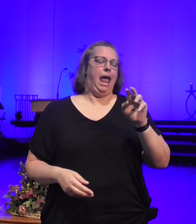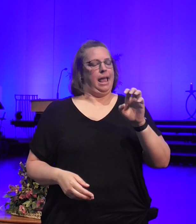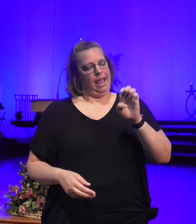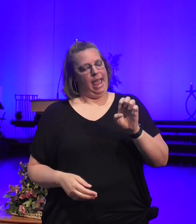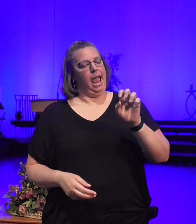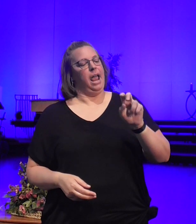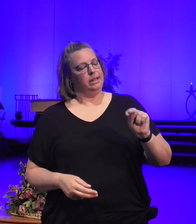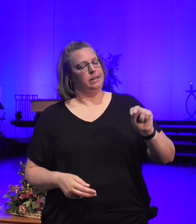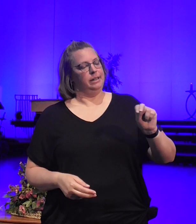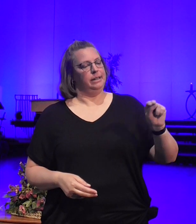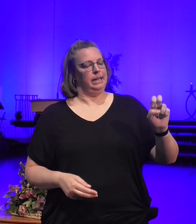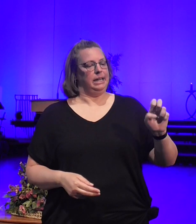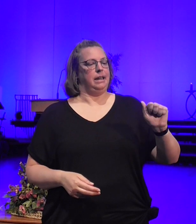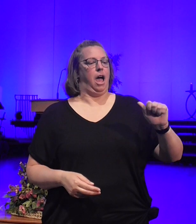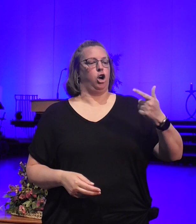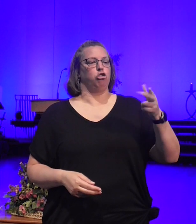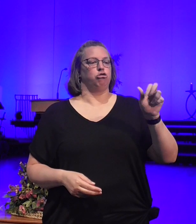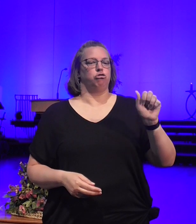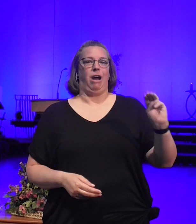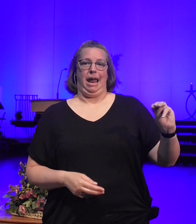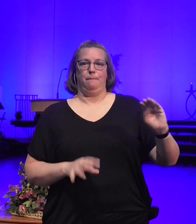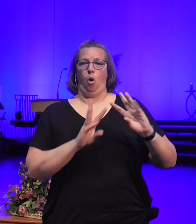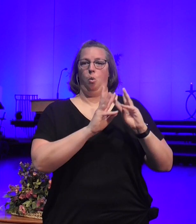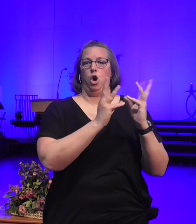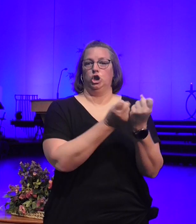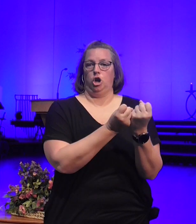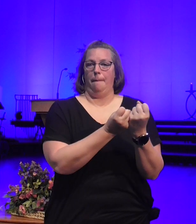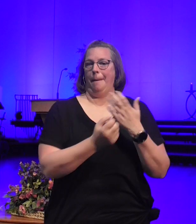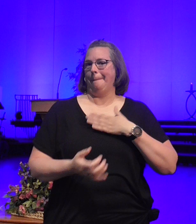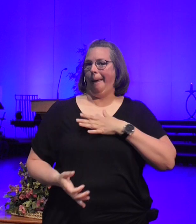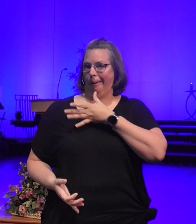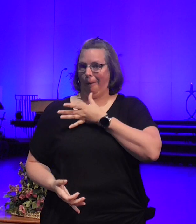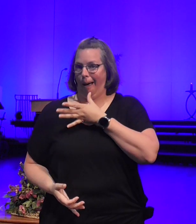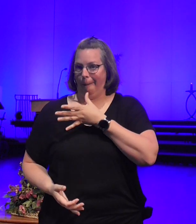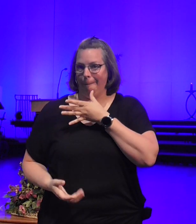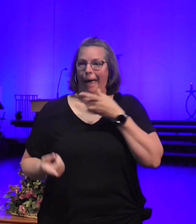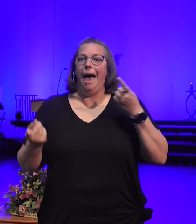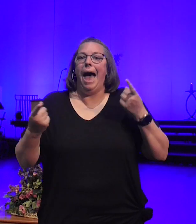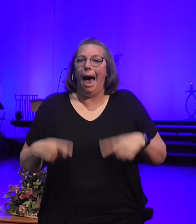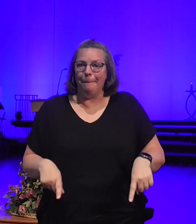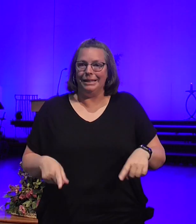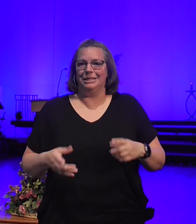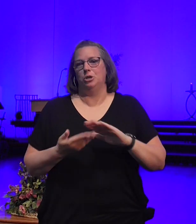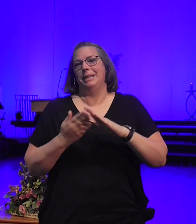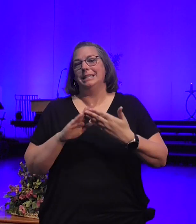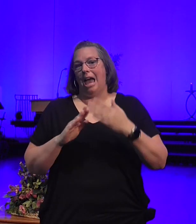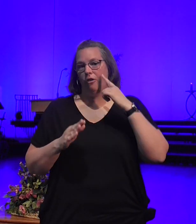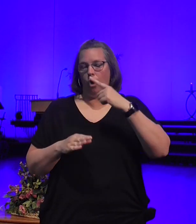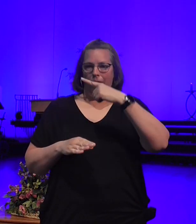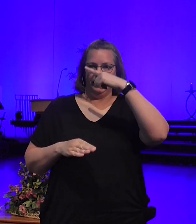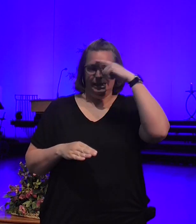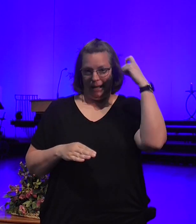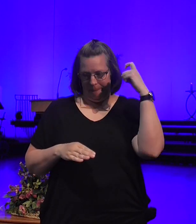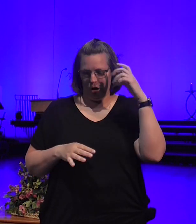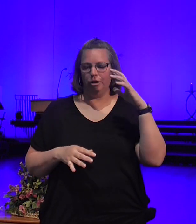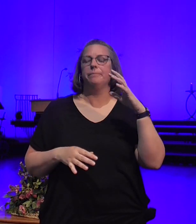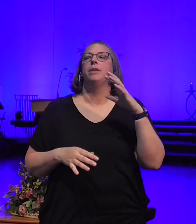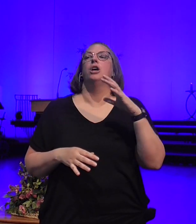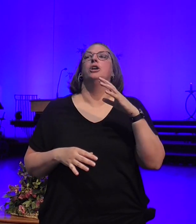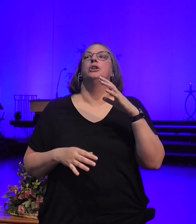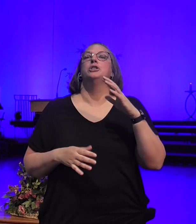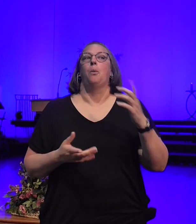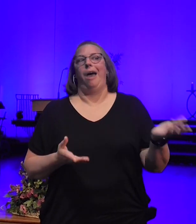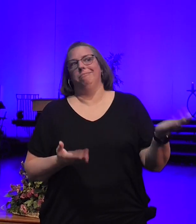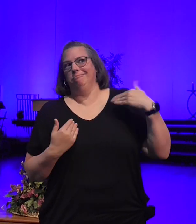I'm so grateful that my brilliant mother, Linda Frazee, happens to be in town for the summer. And so I roped her in to being with